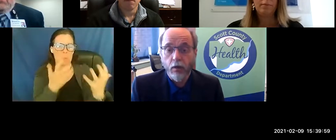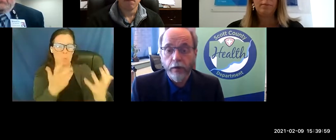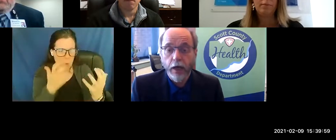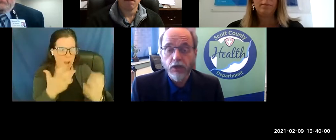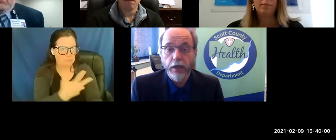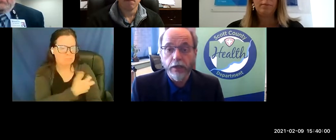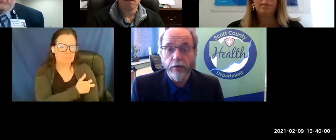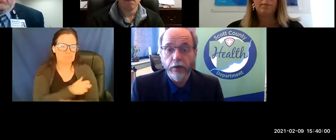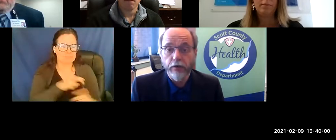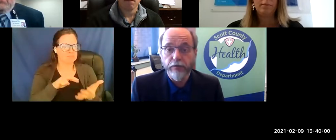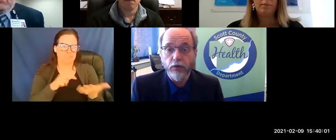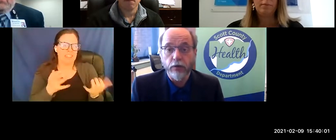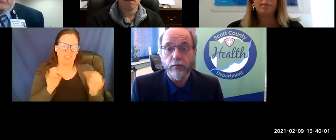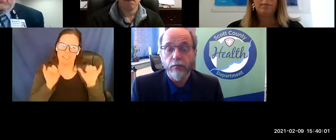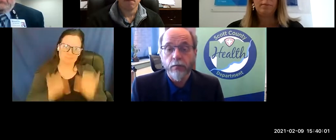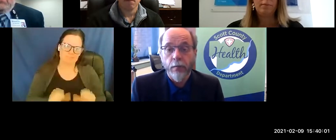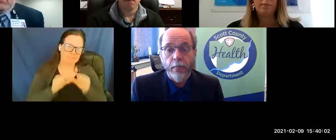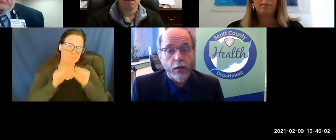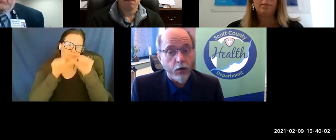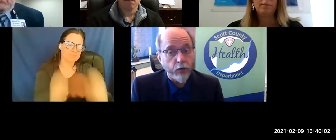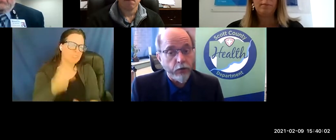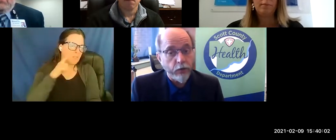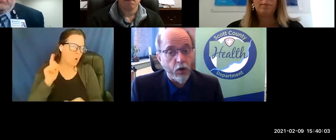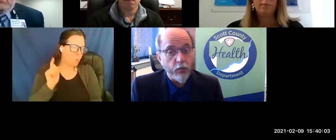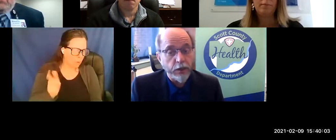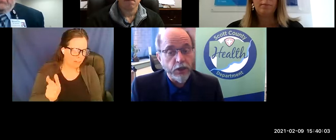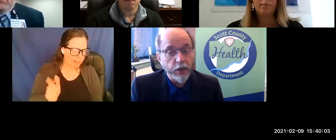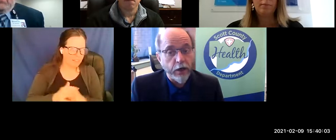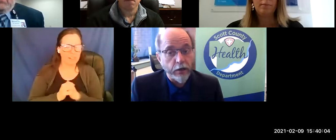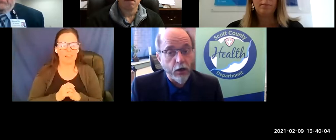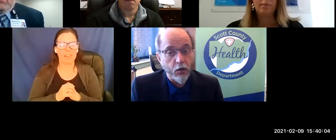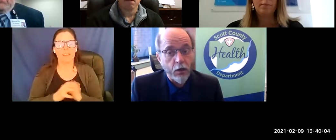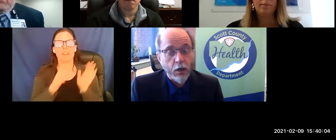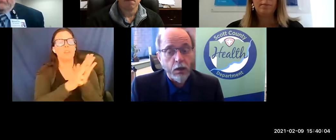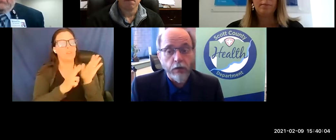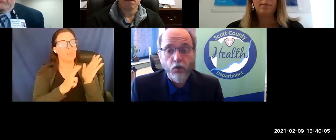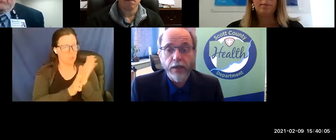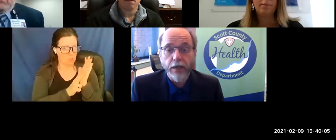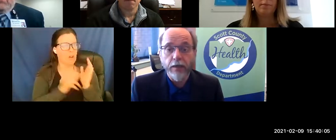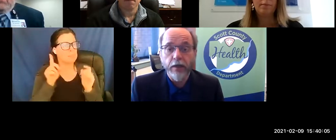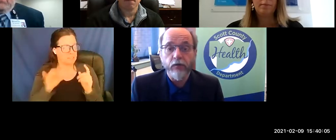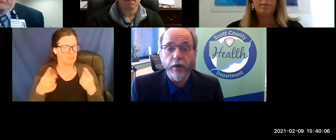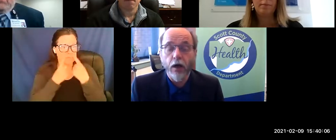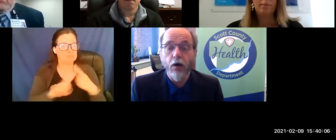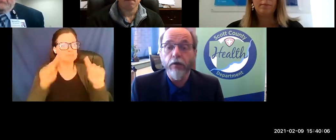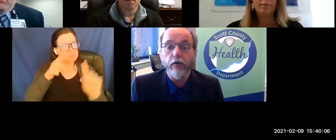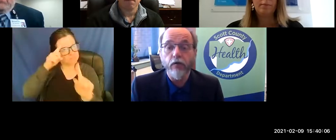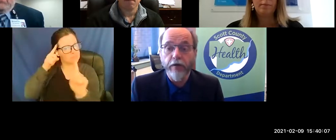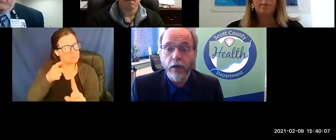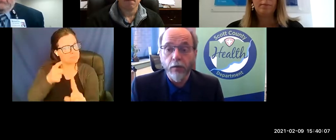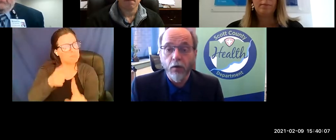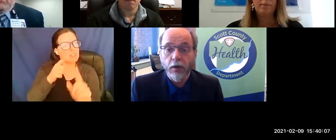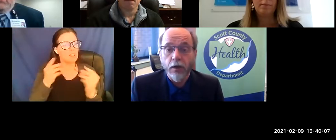will not change in the near future. Although the enrollment achieved our goal of quickly administering all the